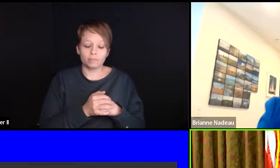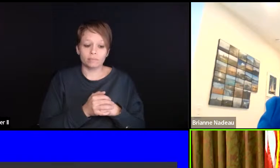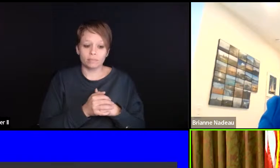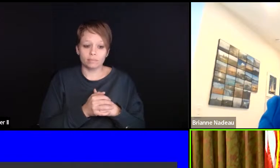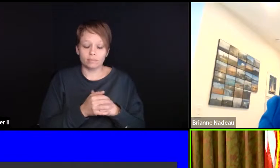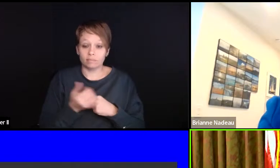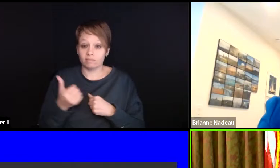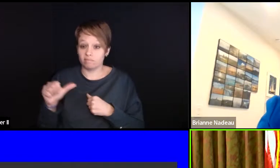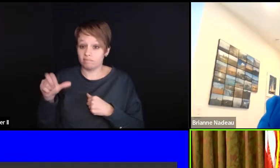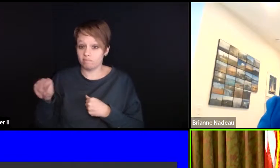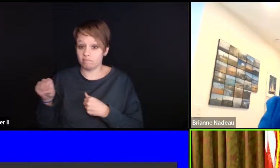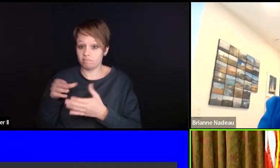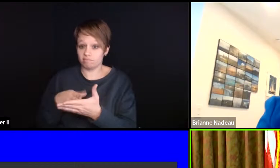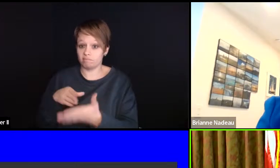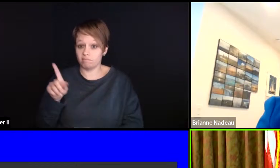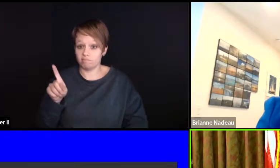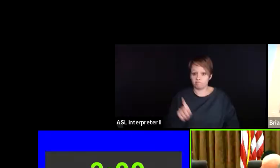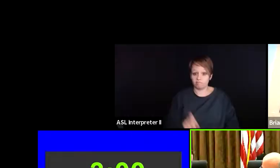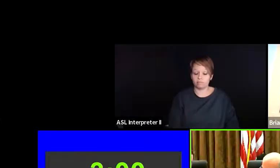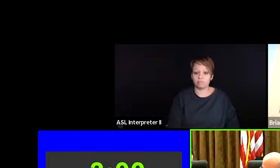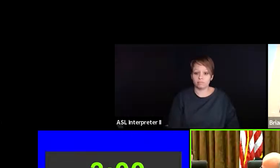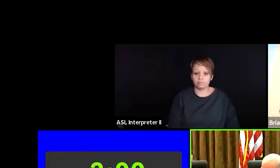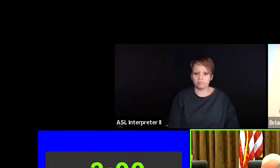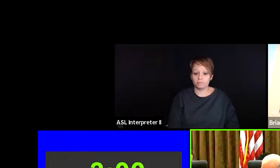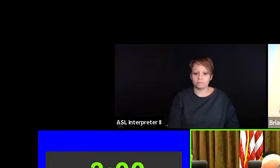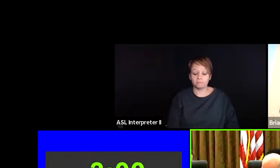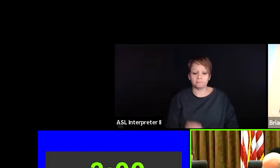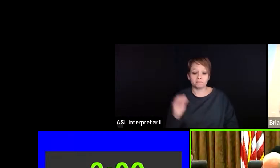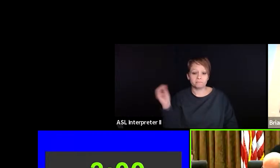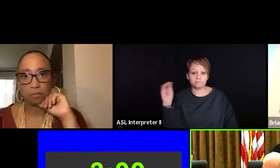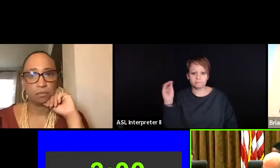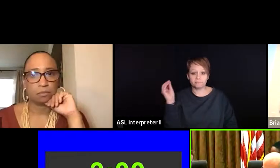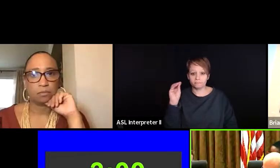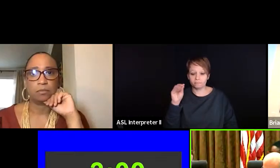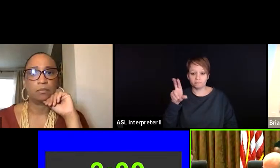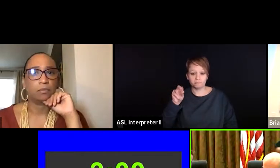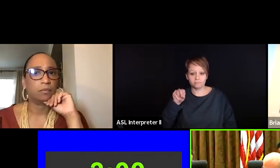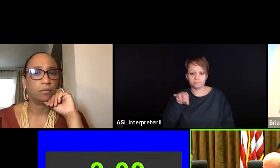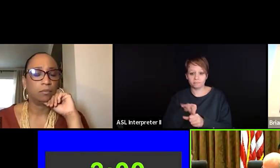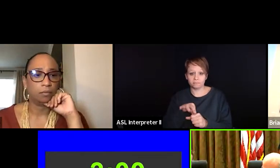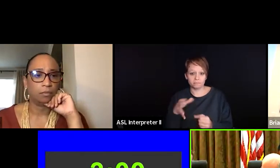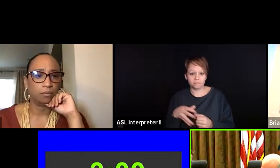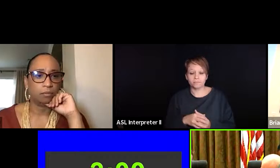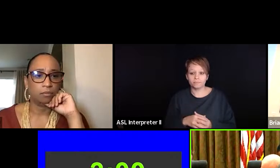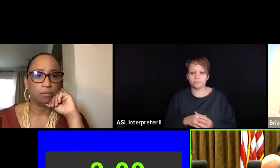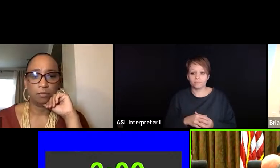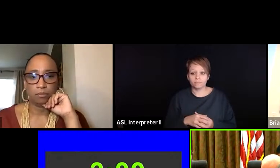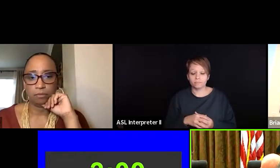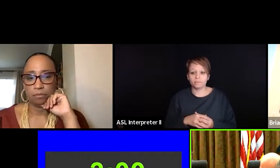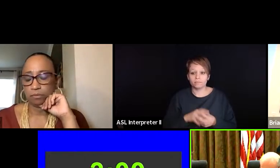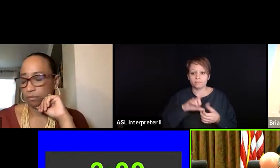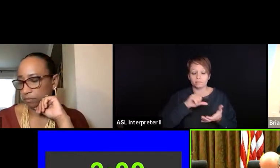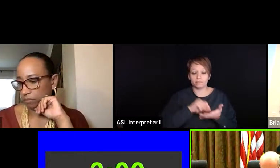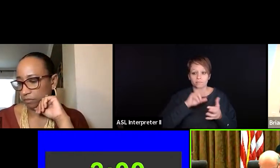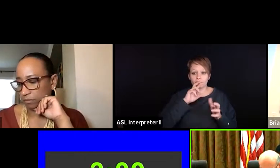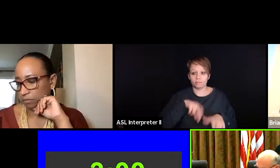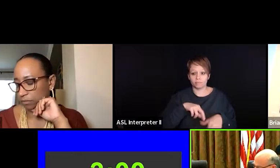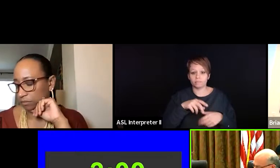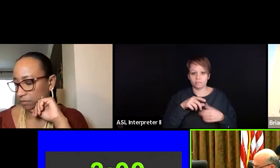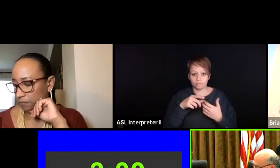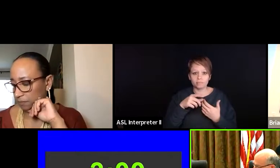Are there any no votes? I don't see or hear any no votes. The print and report are